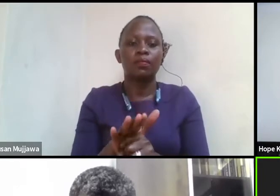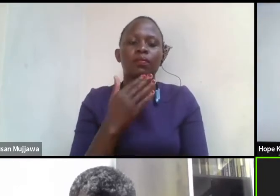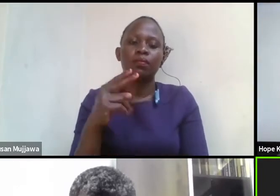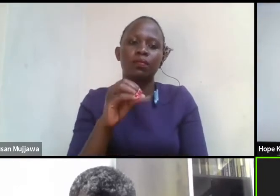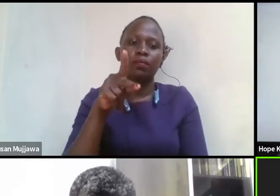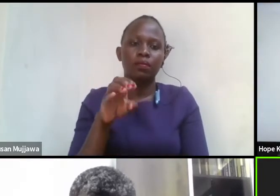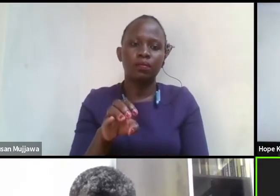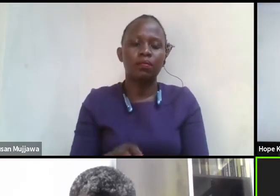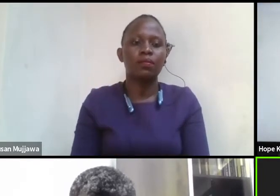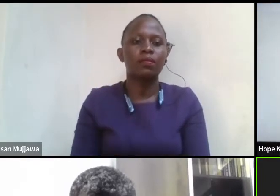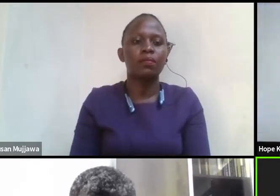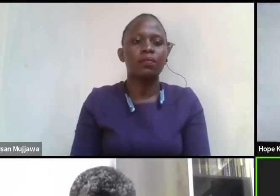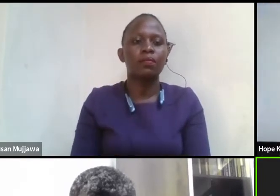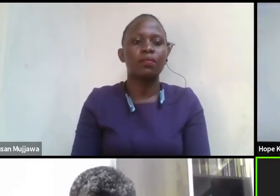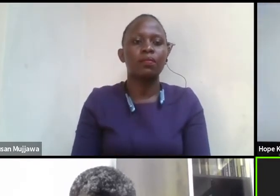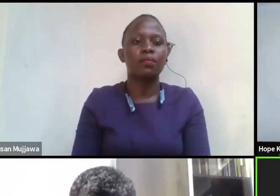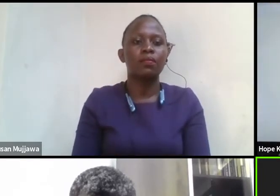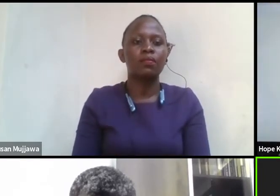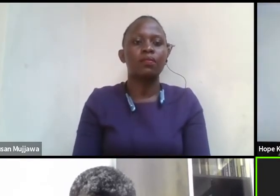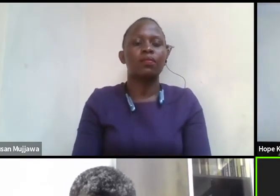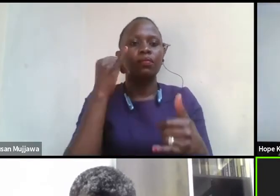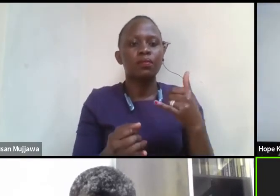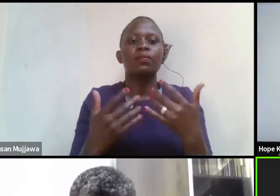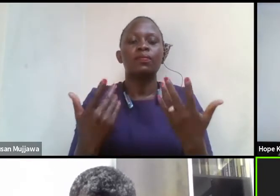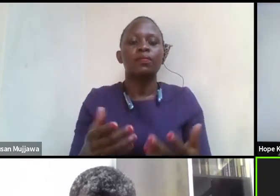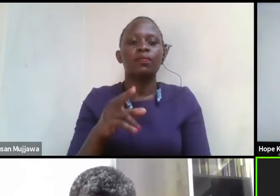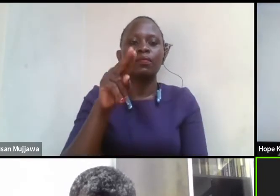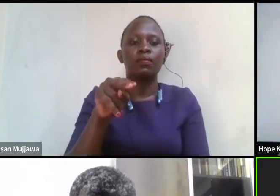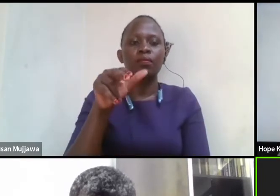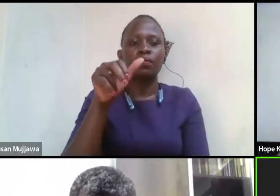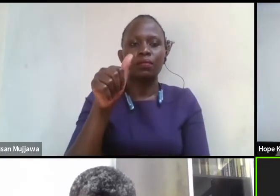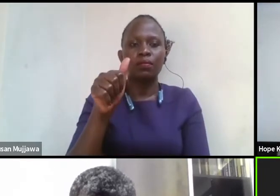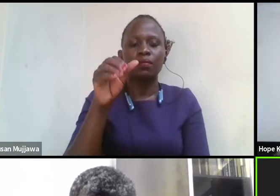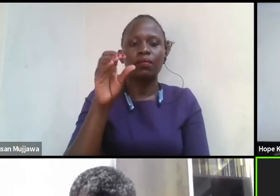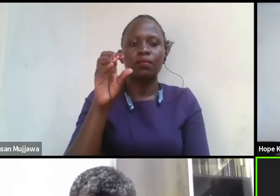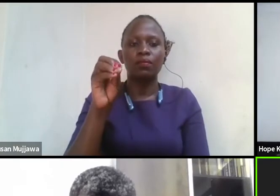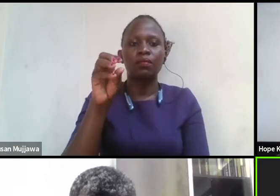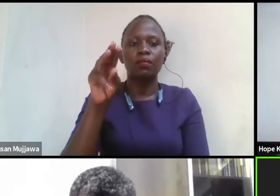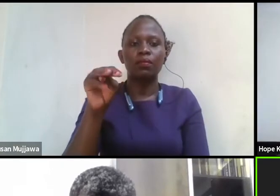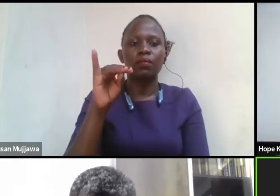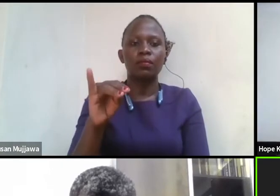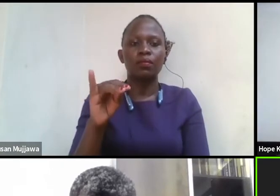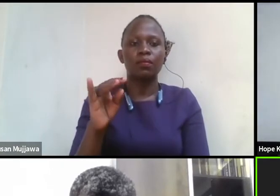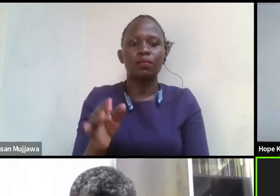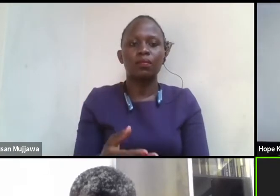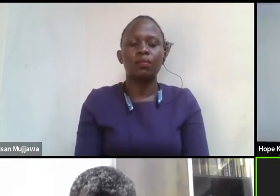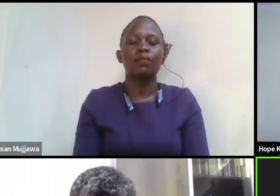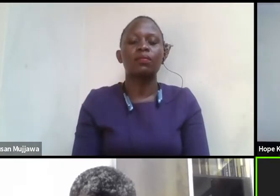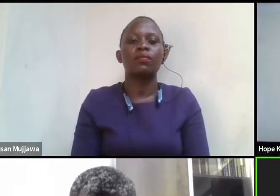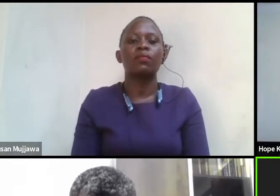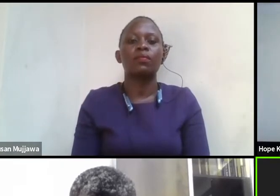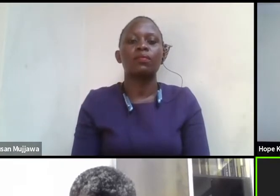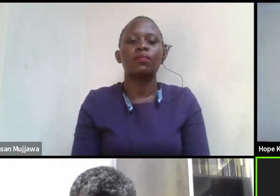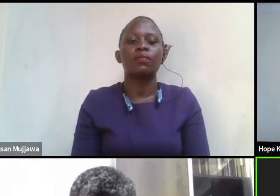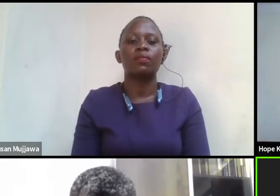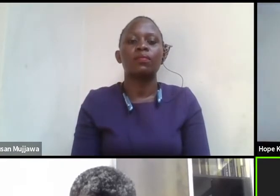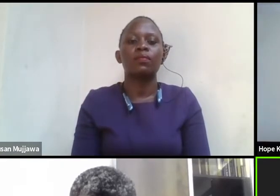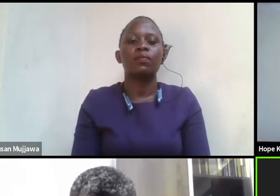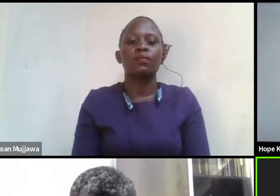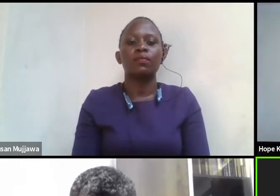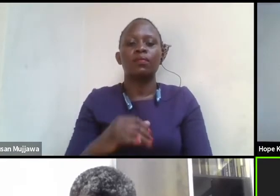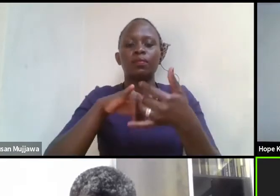Lastly, but by no means least, is Naomi Nangoku Mumoita. Nangoku is a senior mineral